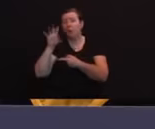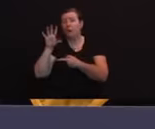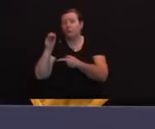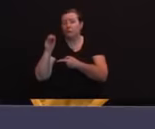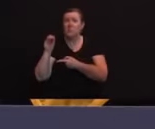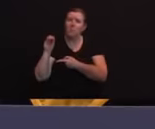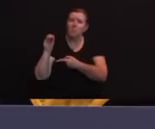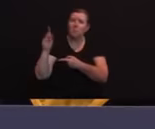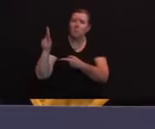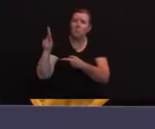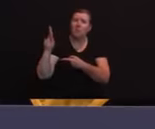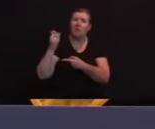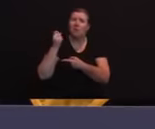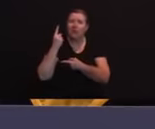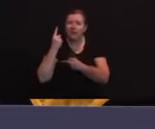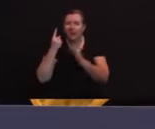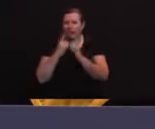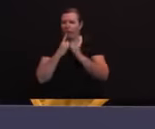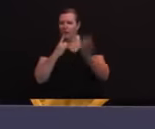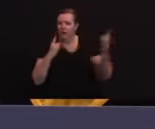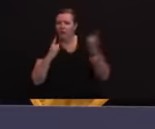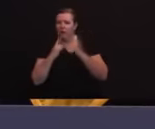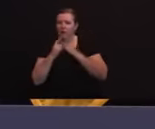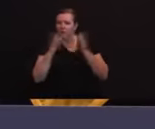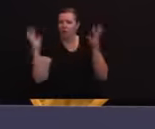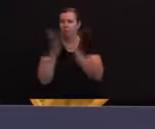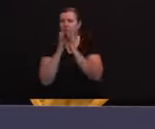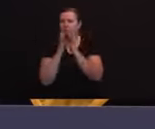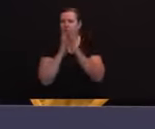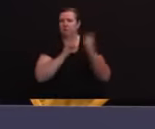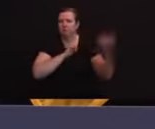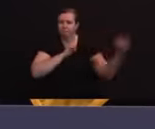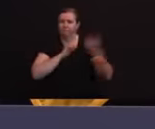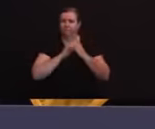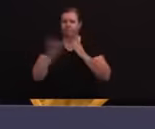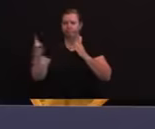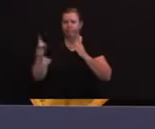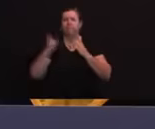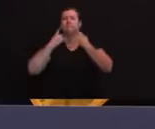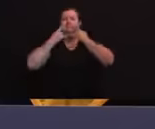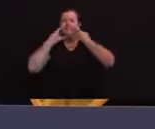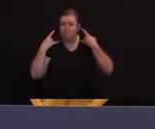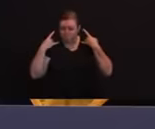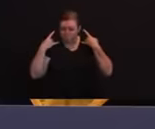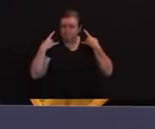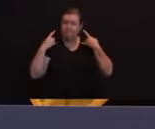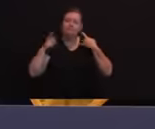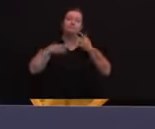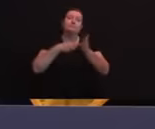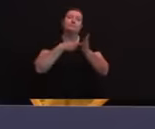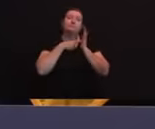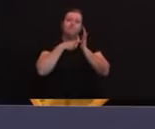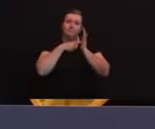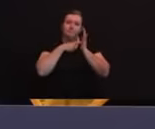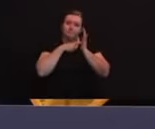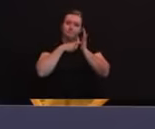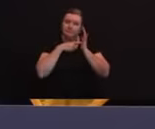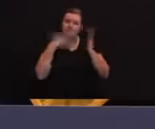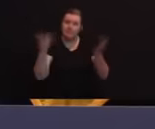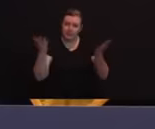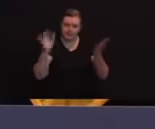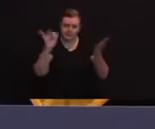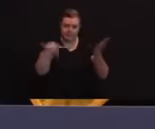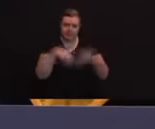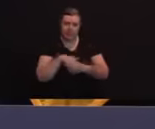it is today, and it will be when the 150 goes into effect. Social distancing, face coverings, et cetera, are also part of